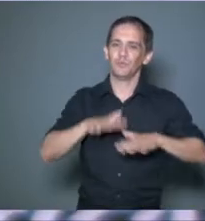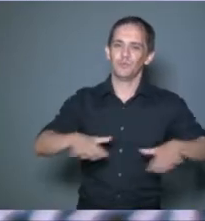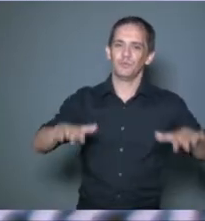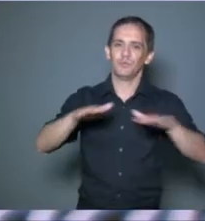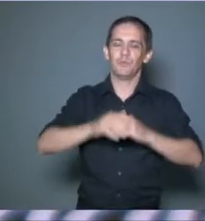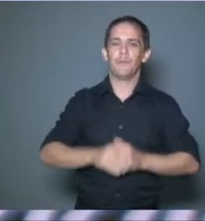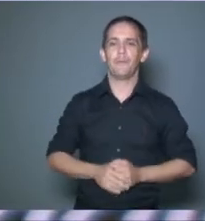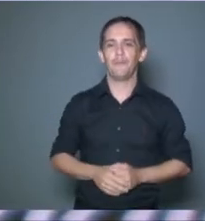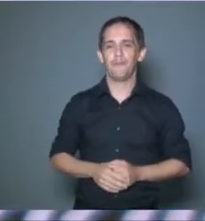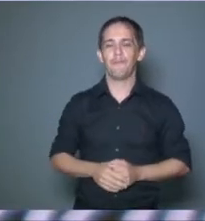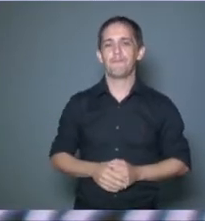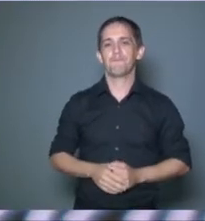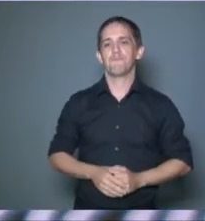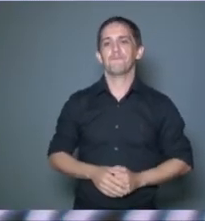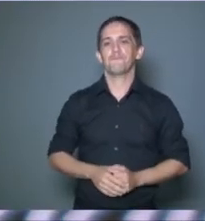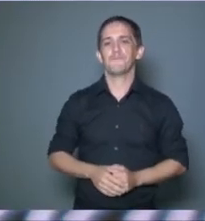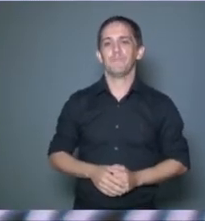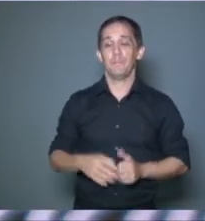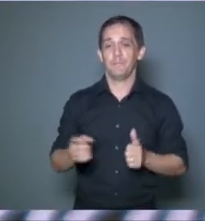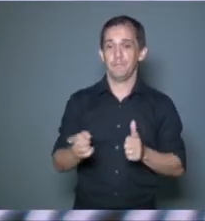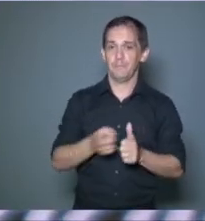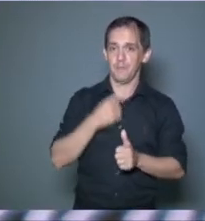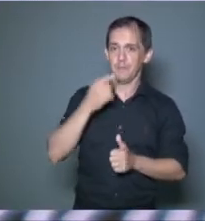Thank you, and good afternoon, everyone.